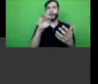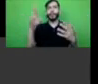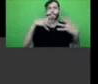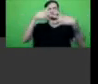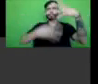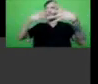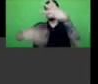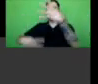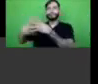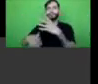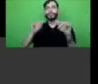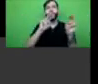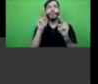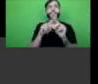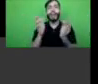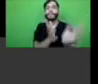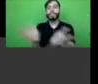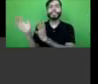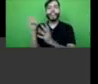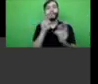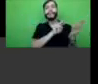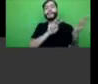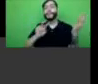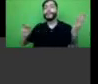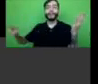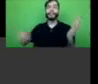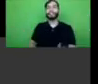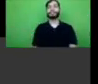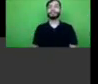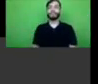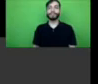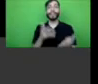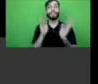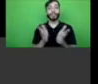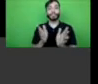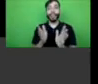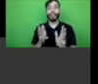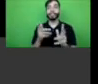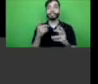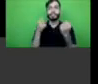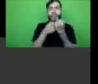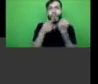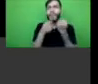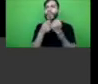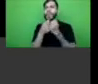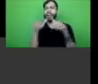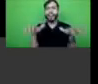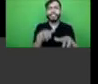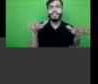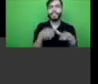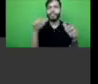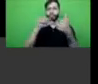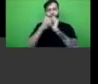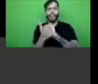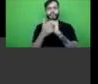connects. These conversations support actions that change our world.